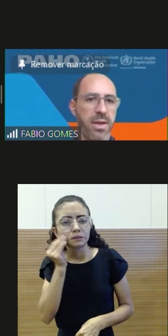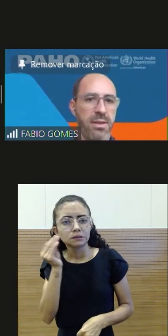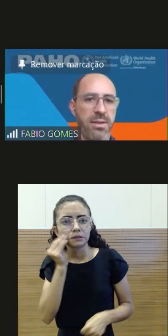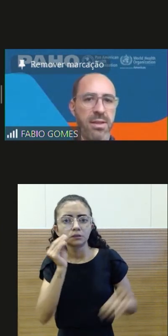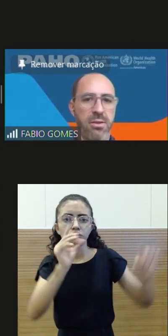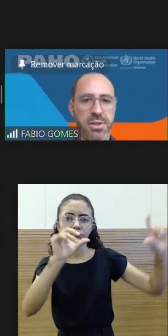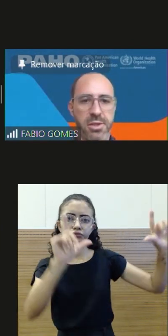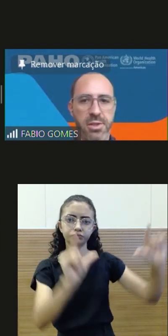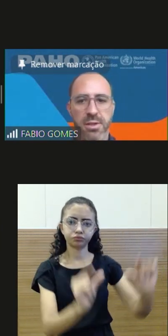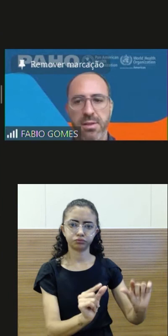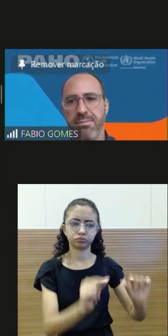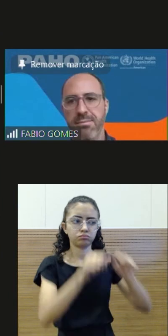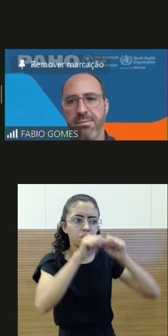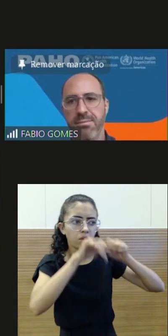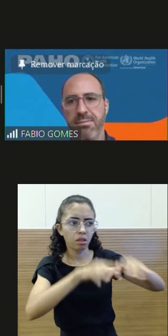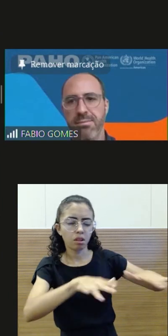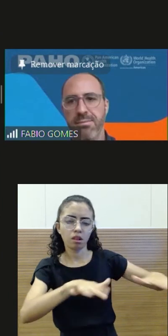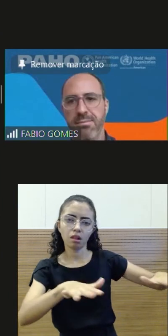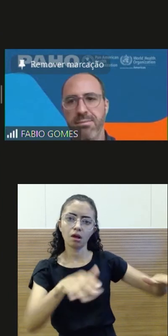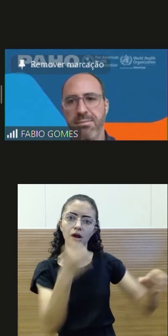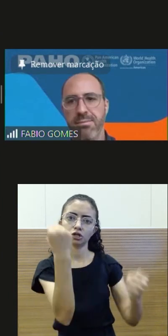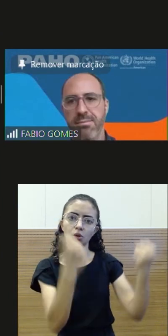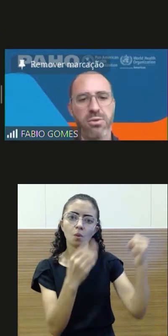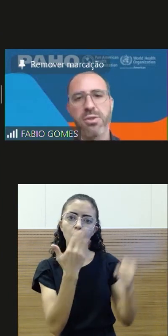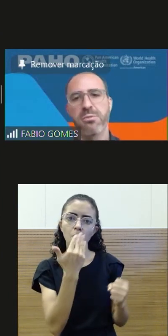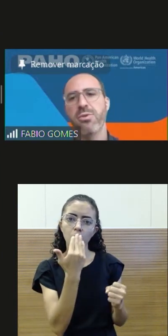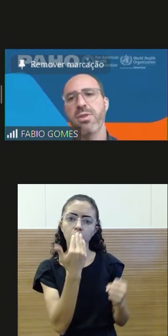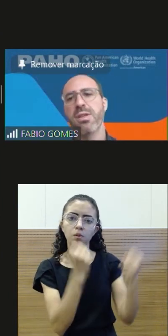to reduce this demand and offer.